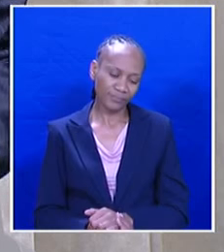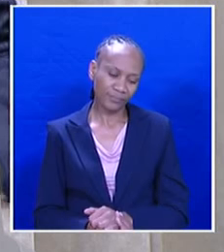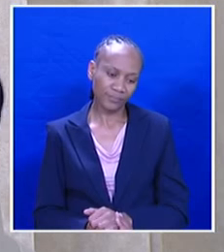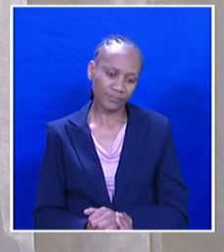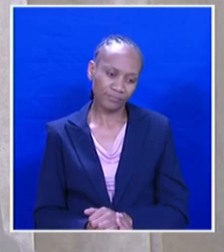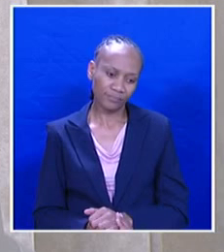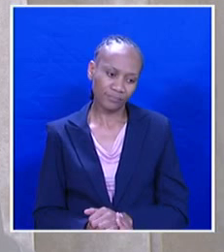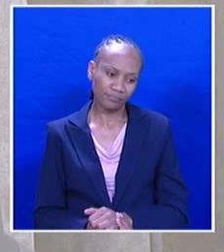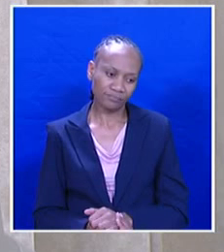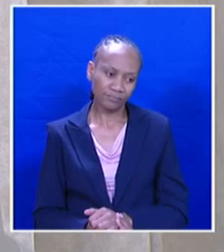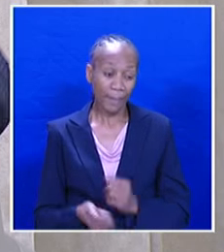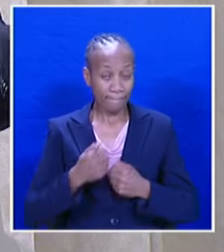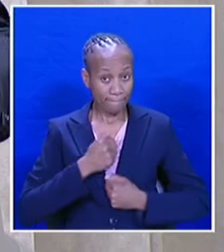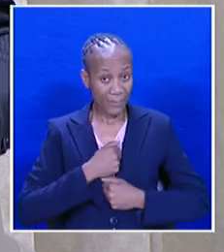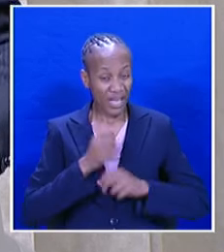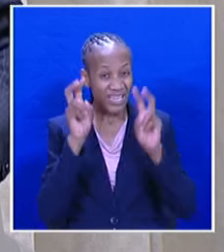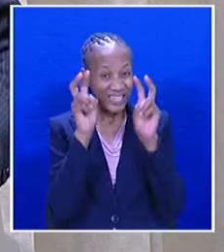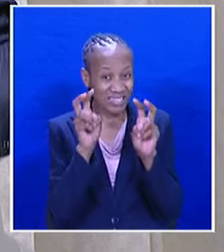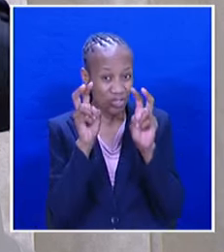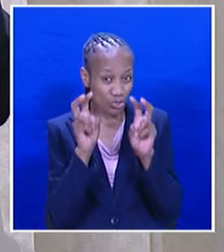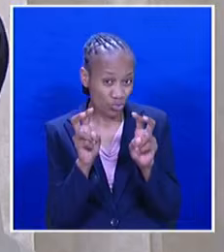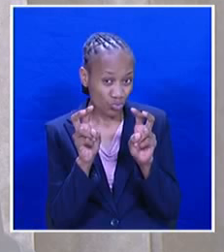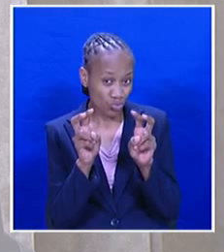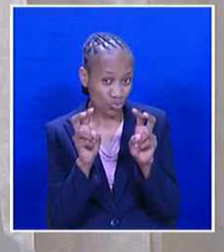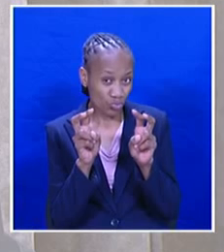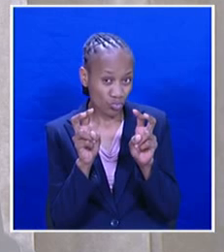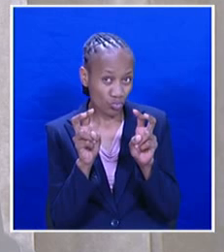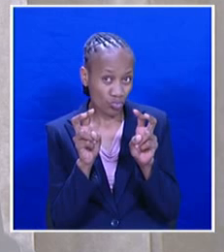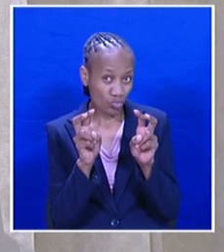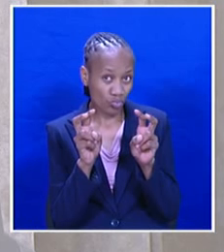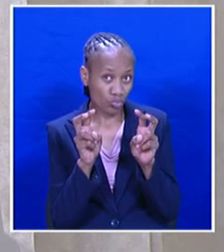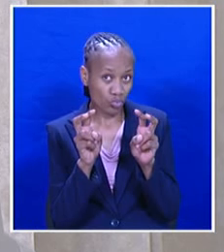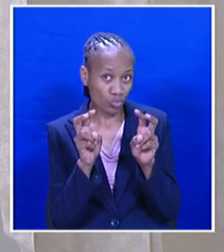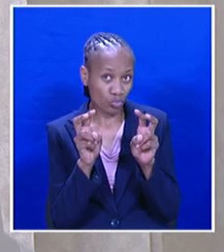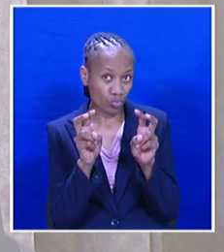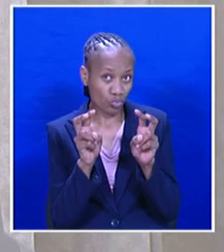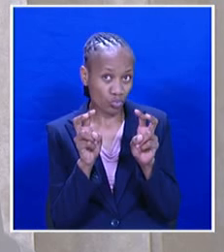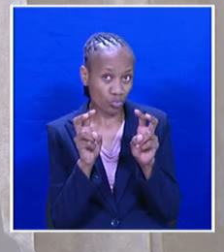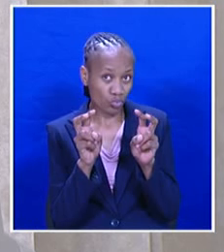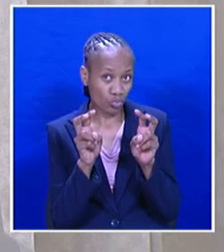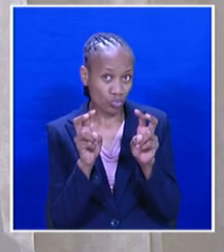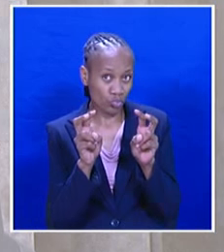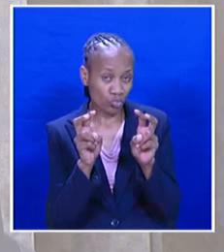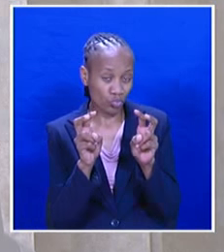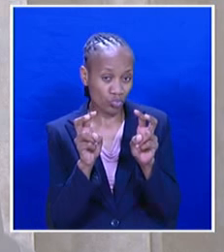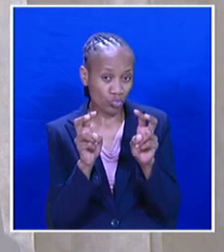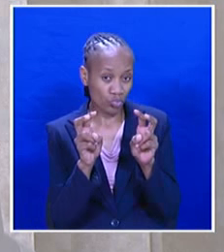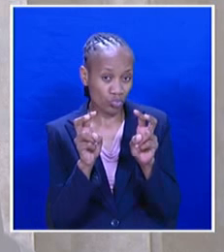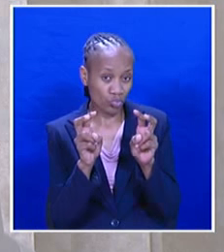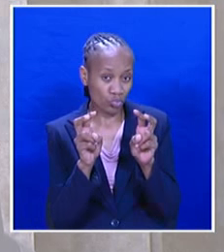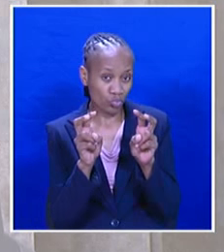addressed in terms of how the war room is helping to address these matters continues. Issues of the